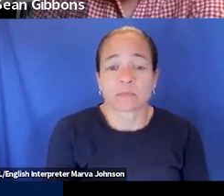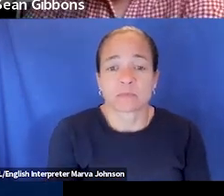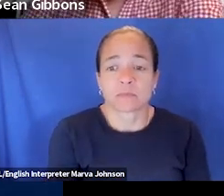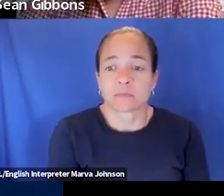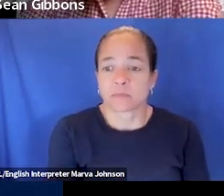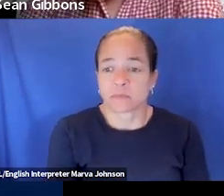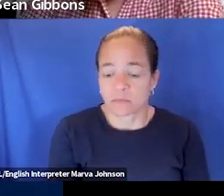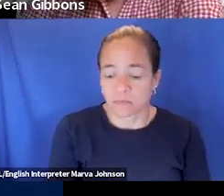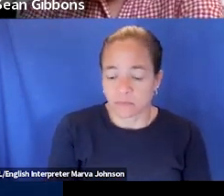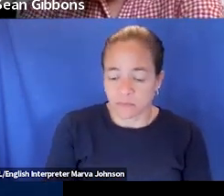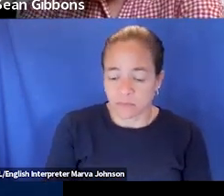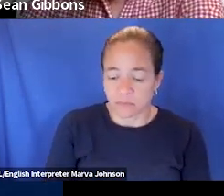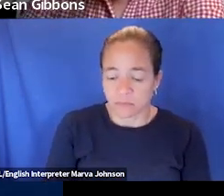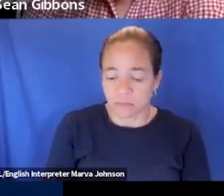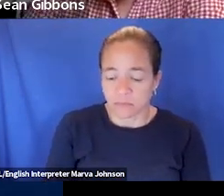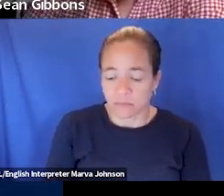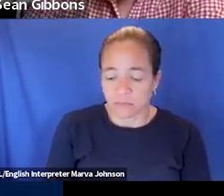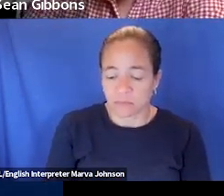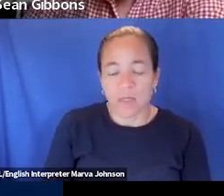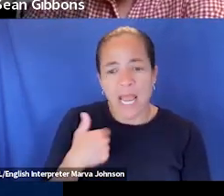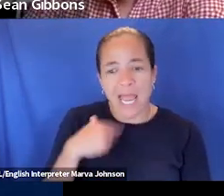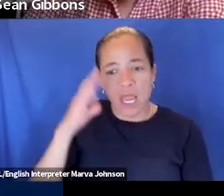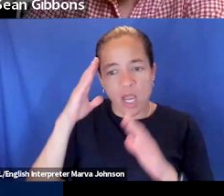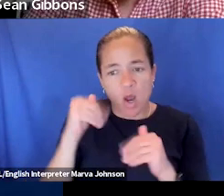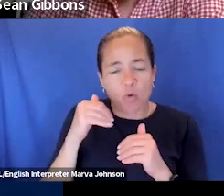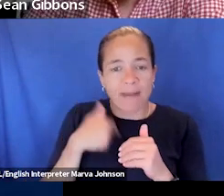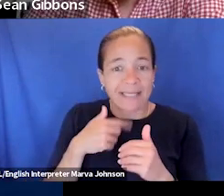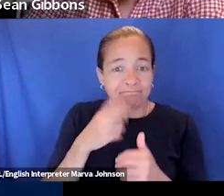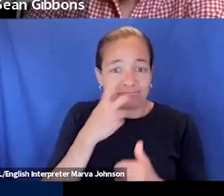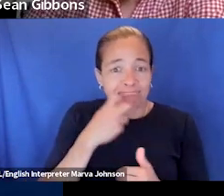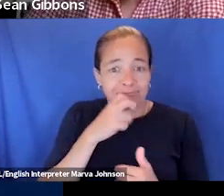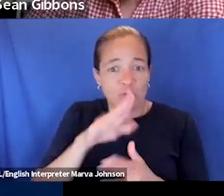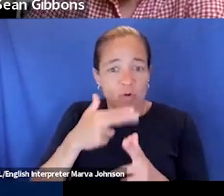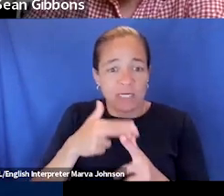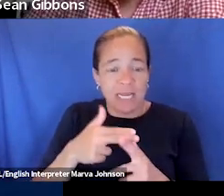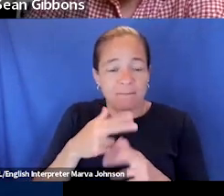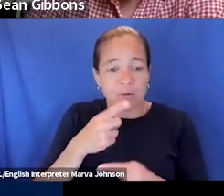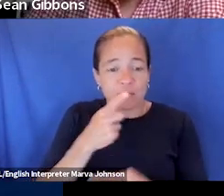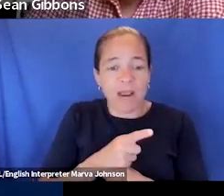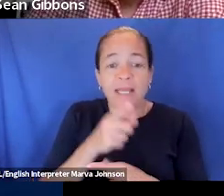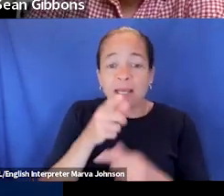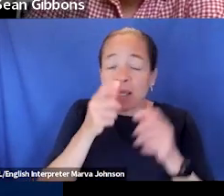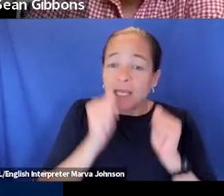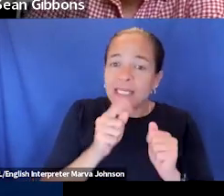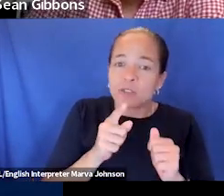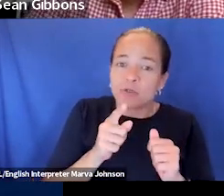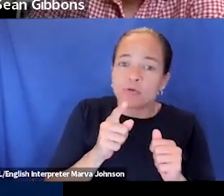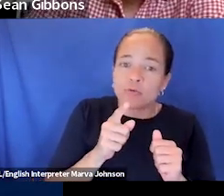Question comes from Chidera. I hope I'm pronouncing that properly. Can you sound formal and natural at the same